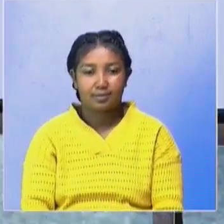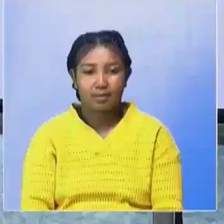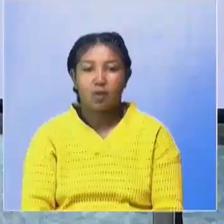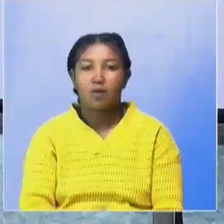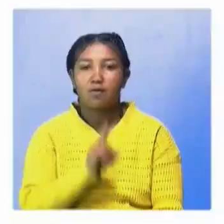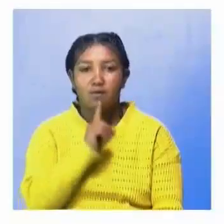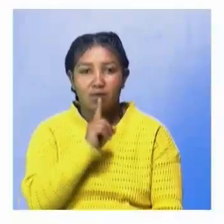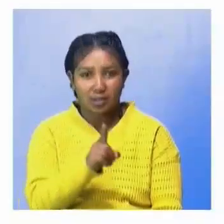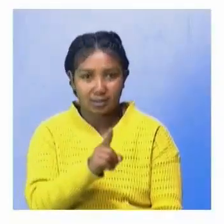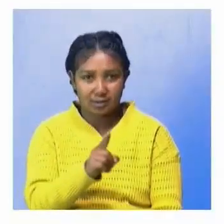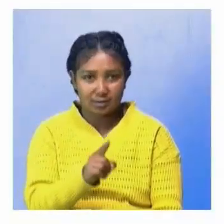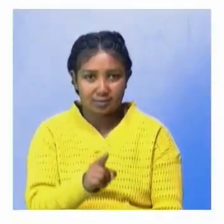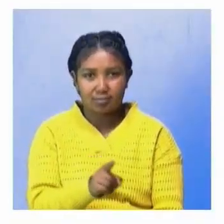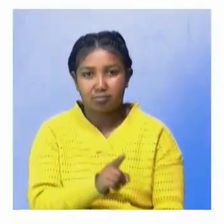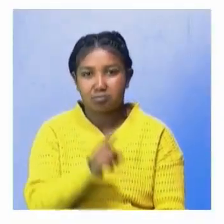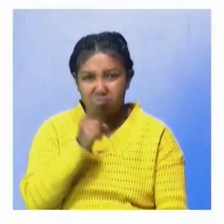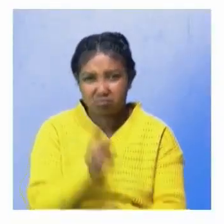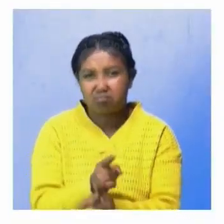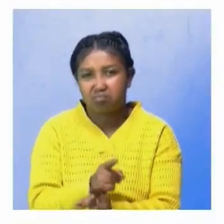facts.